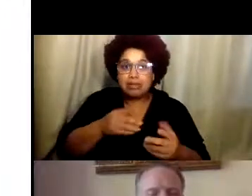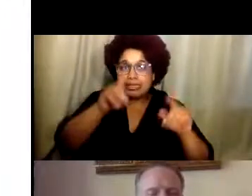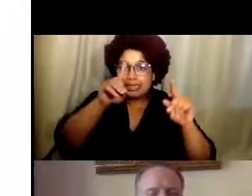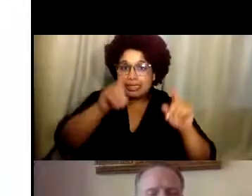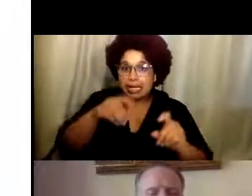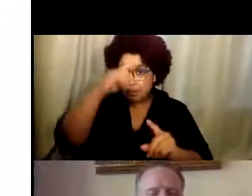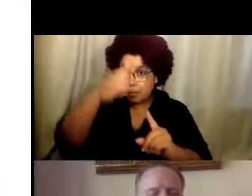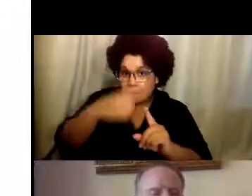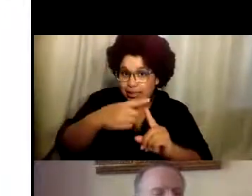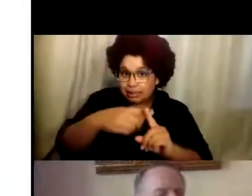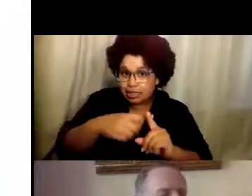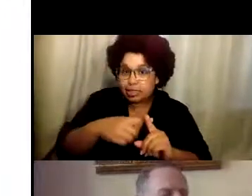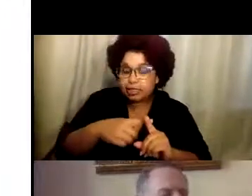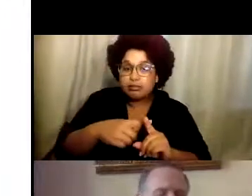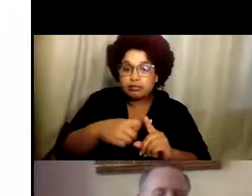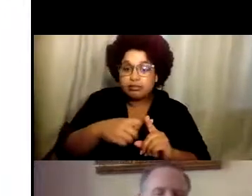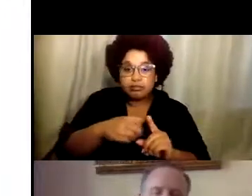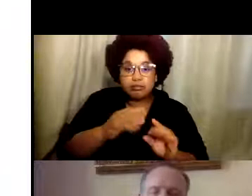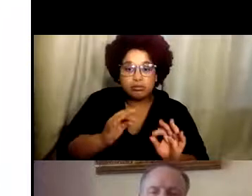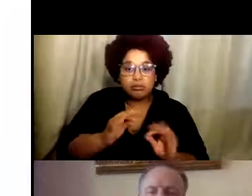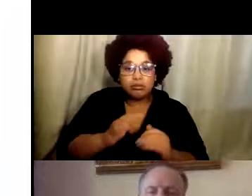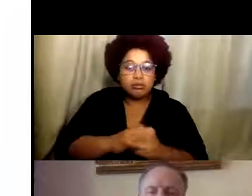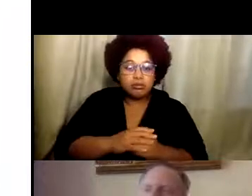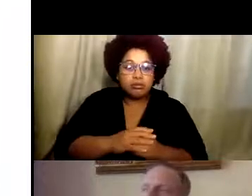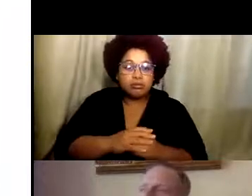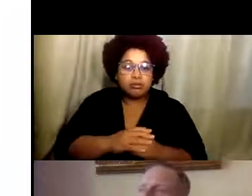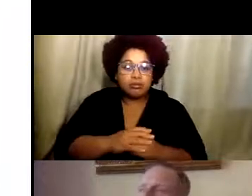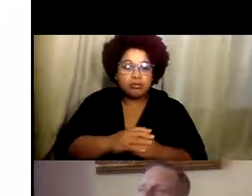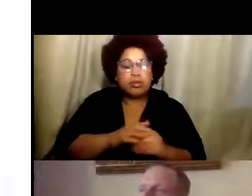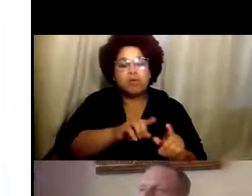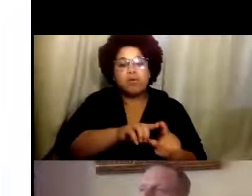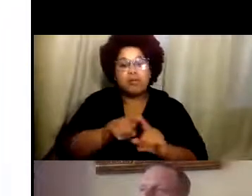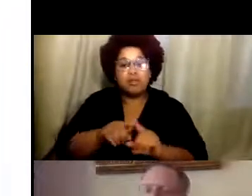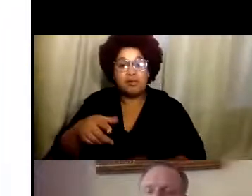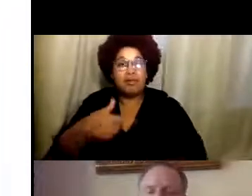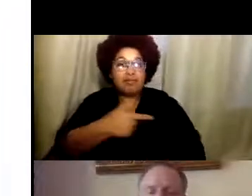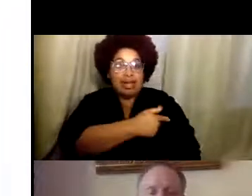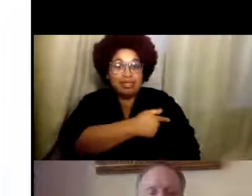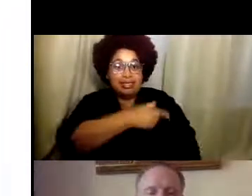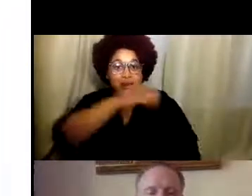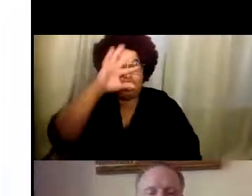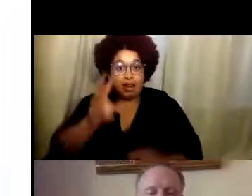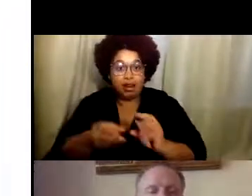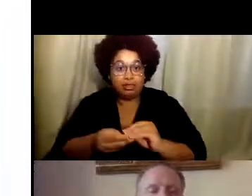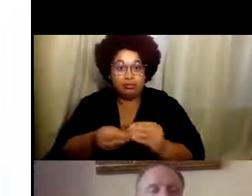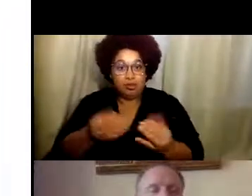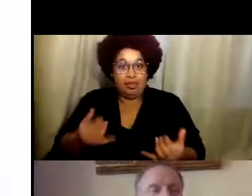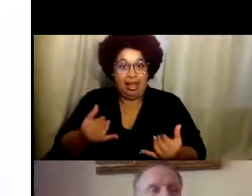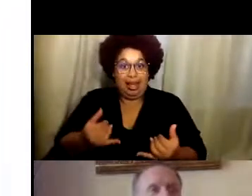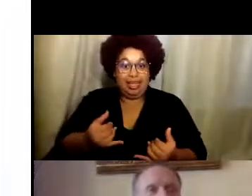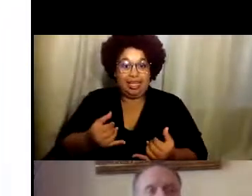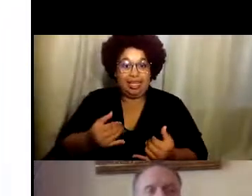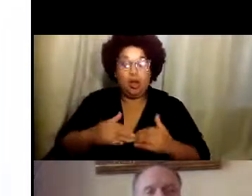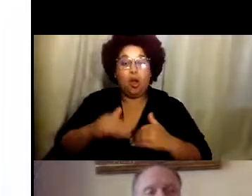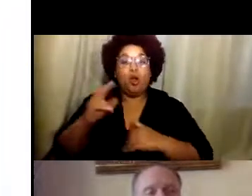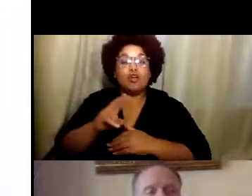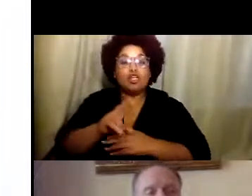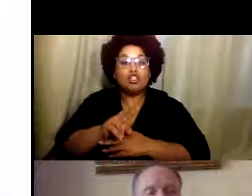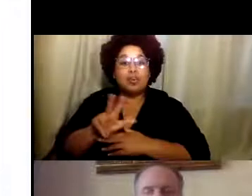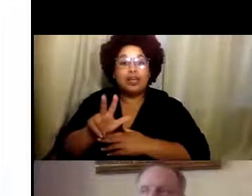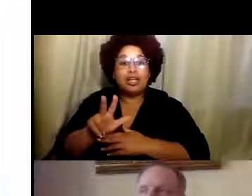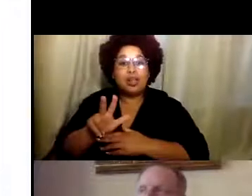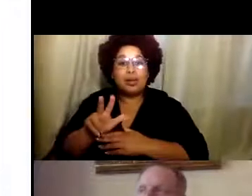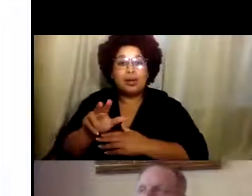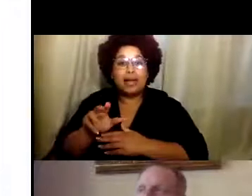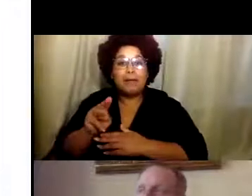And our vaccine total as of today is over 23 million vaccines